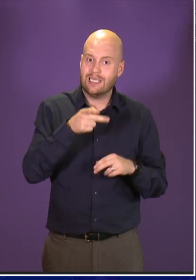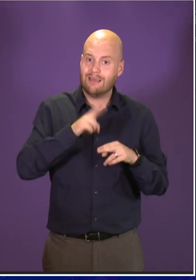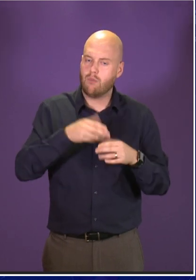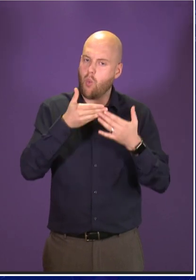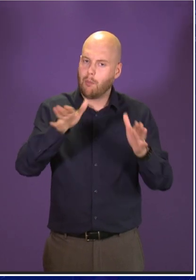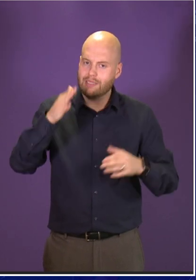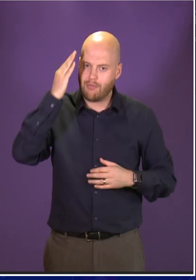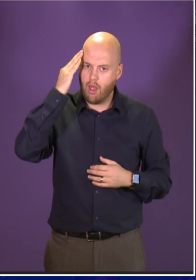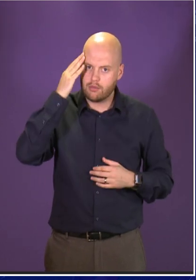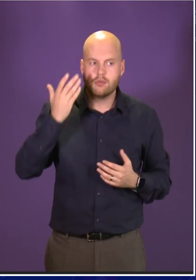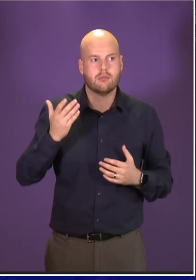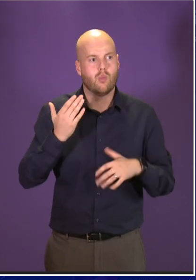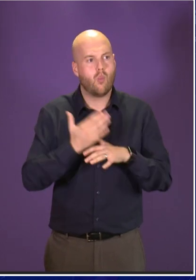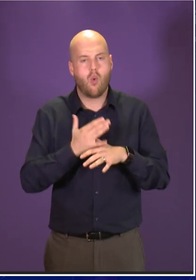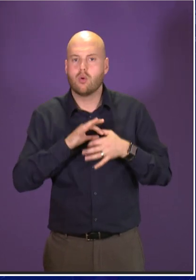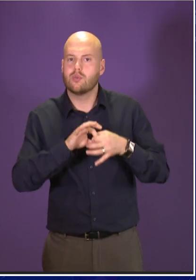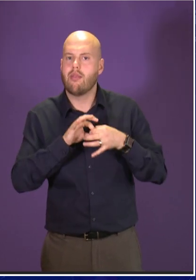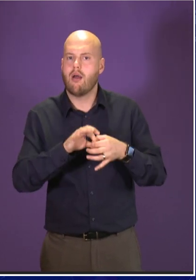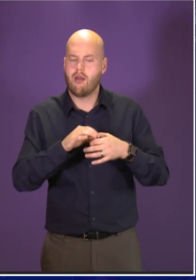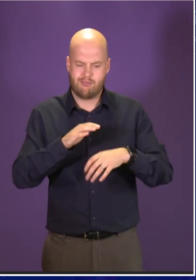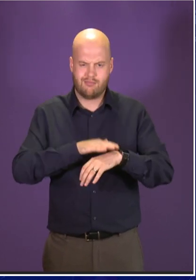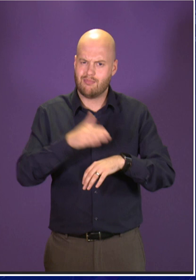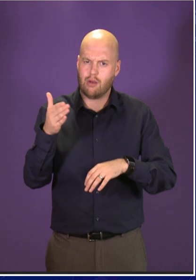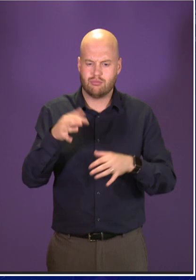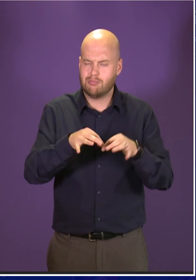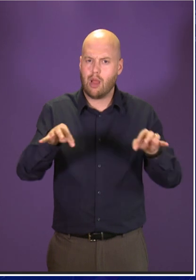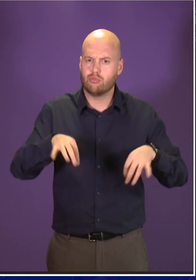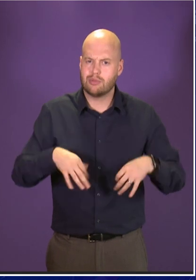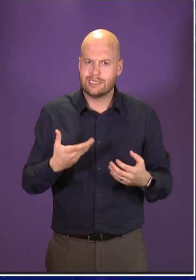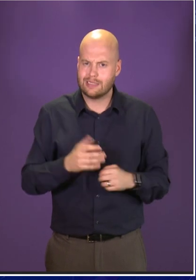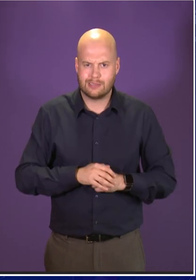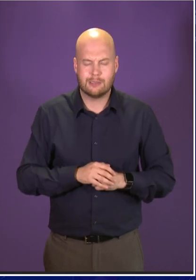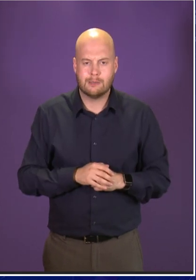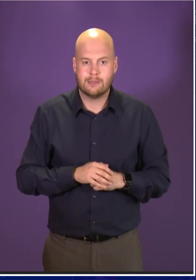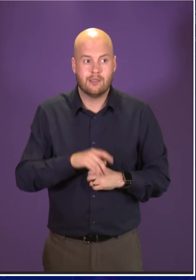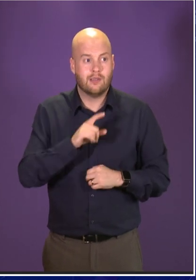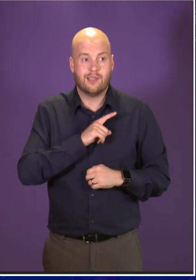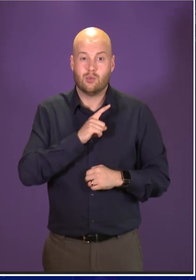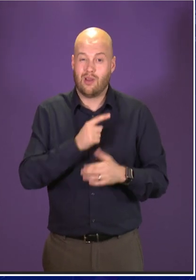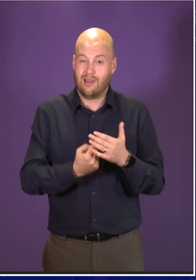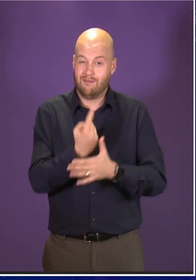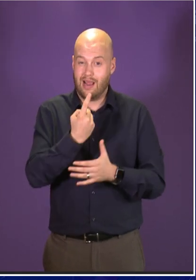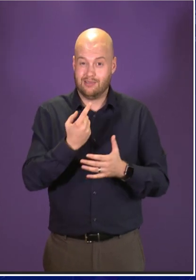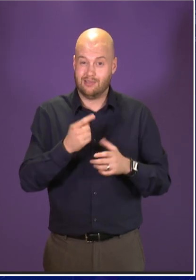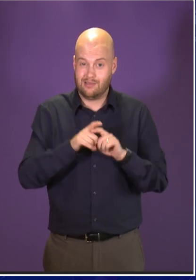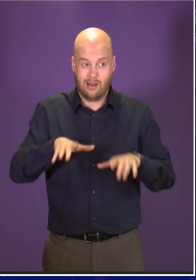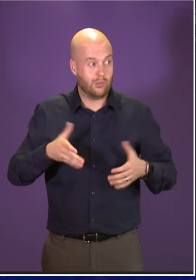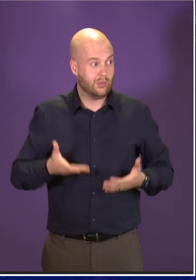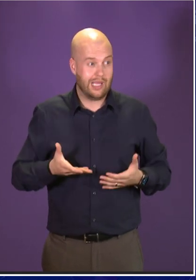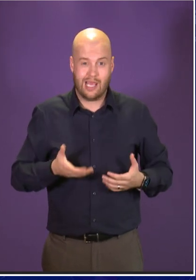work together, regardless of boundaries. That's why events like this are so